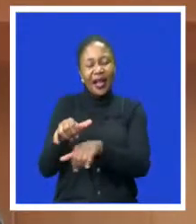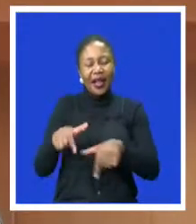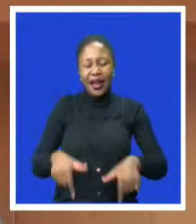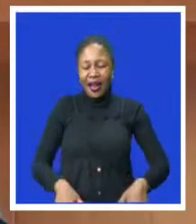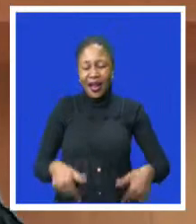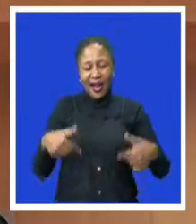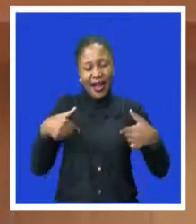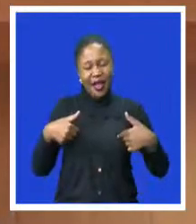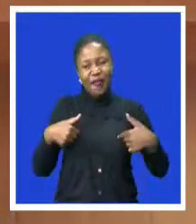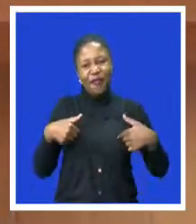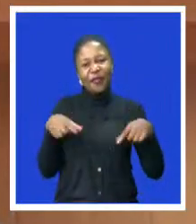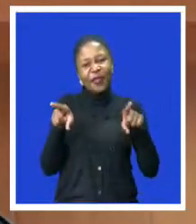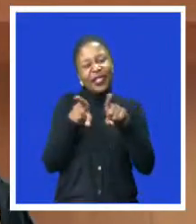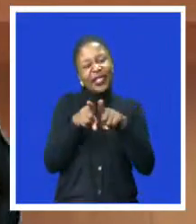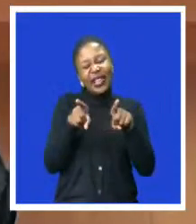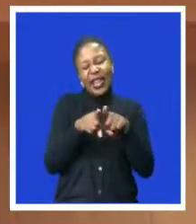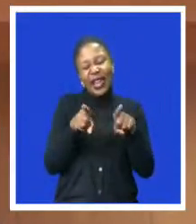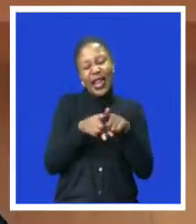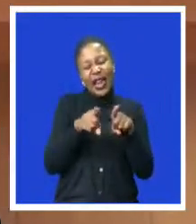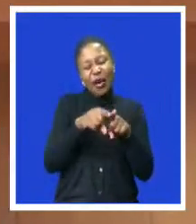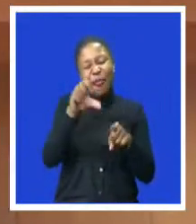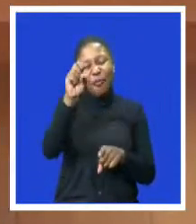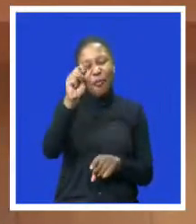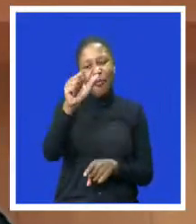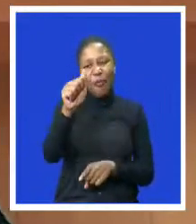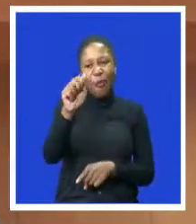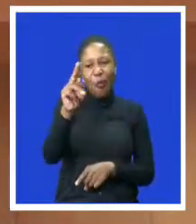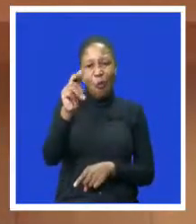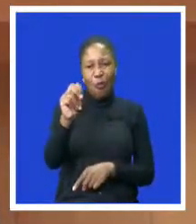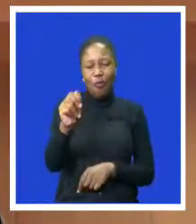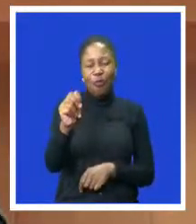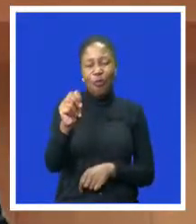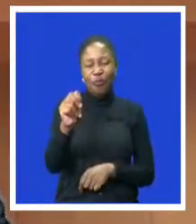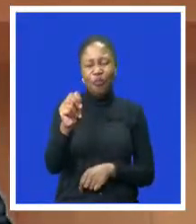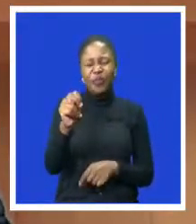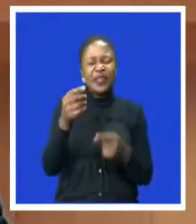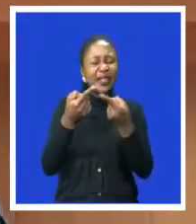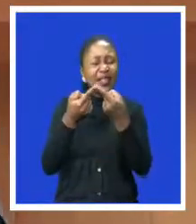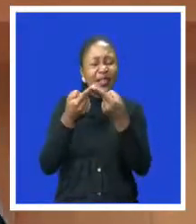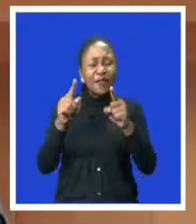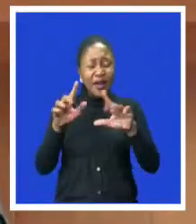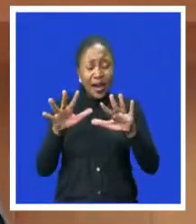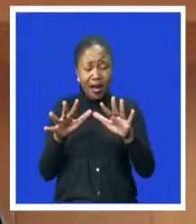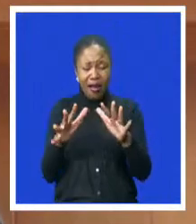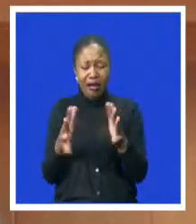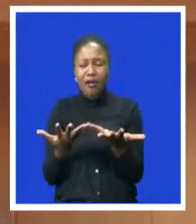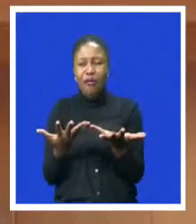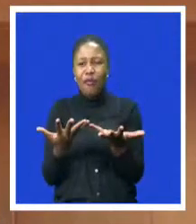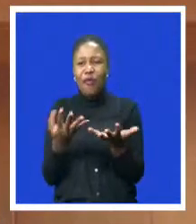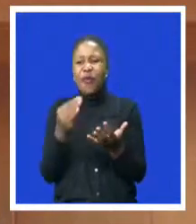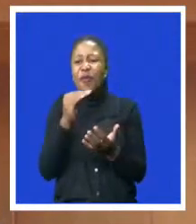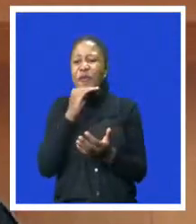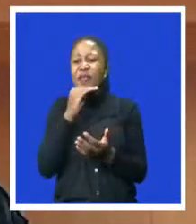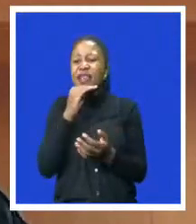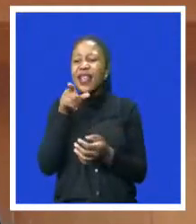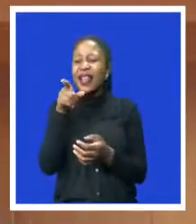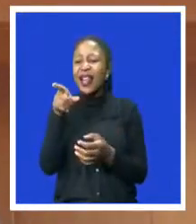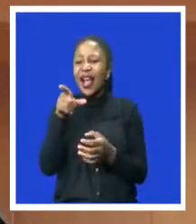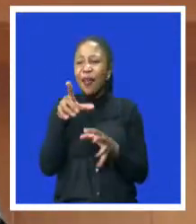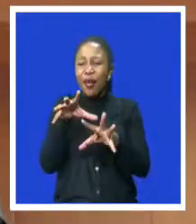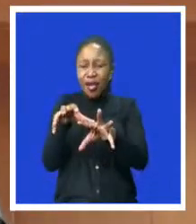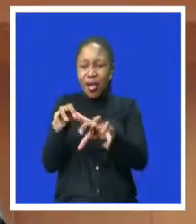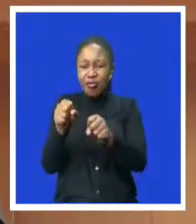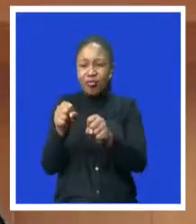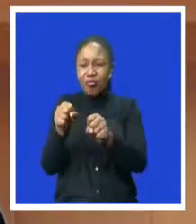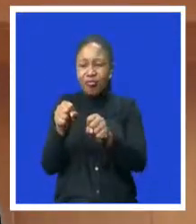But what was different is that they tamed some of these animals. So they became herders and then they